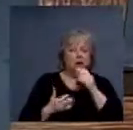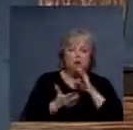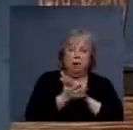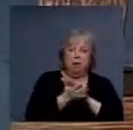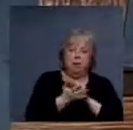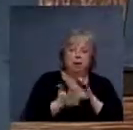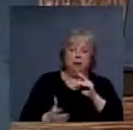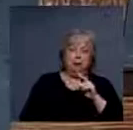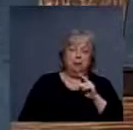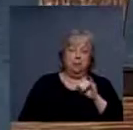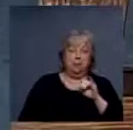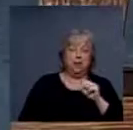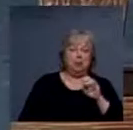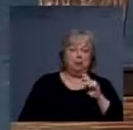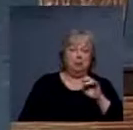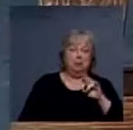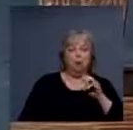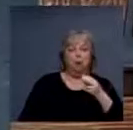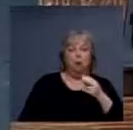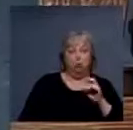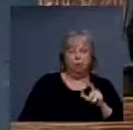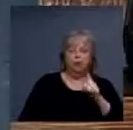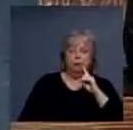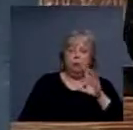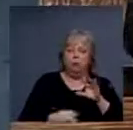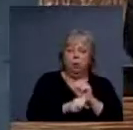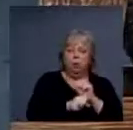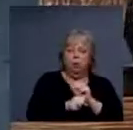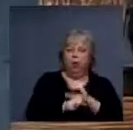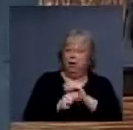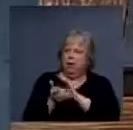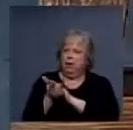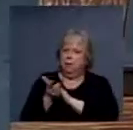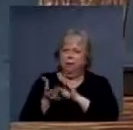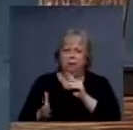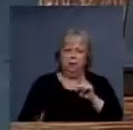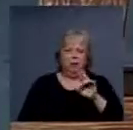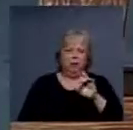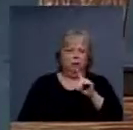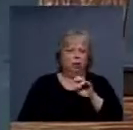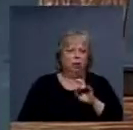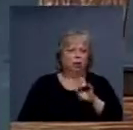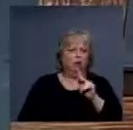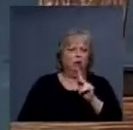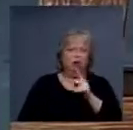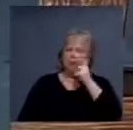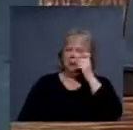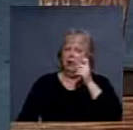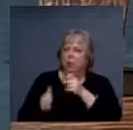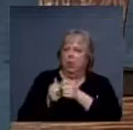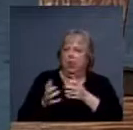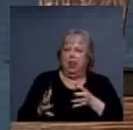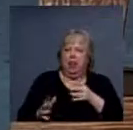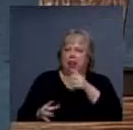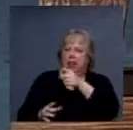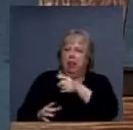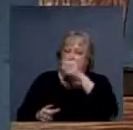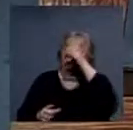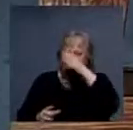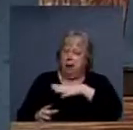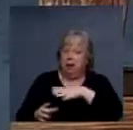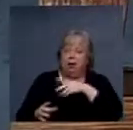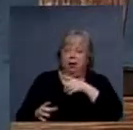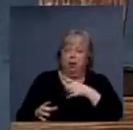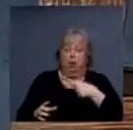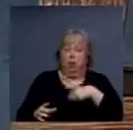Marshall for their efforts, and I commend Mr. Clark, because without him, my neighborhood really would not have been alerted to this issue. If